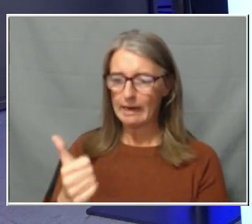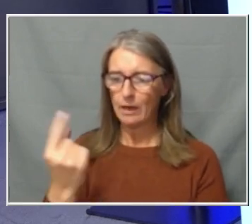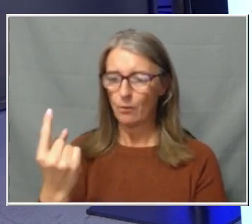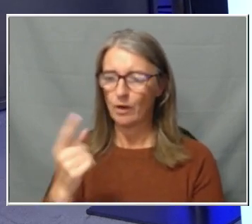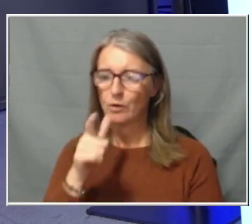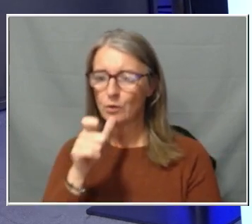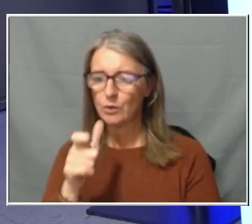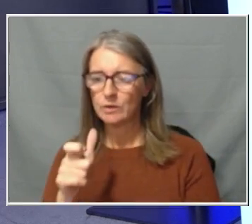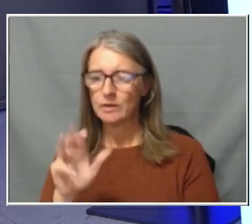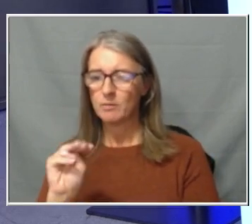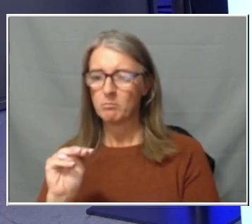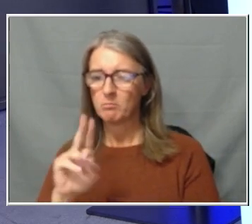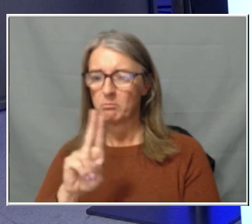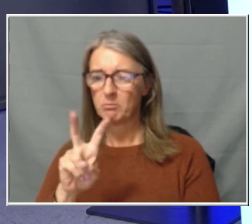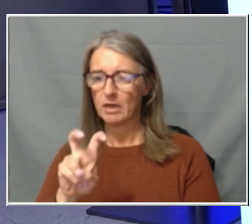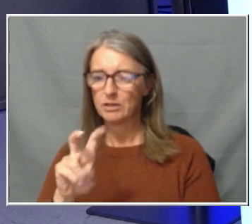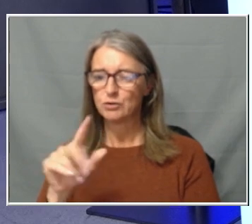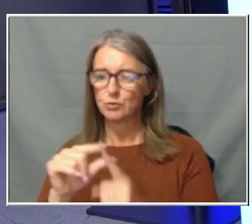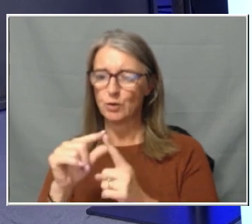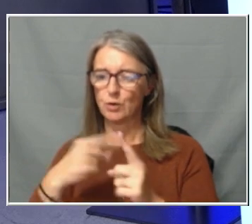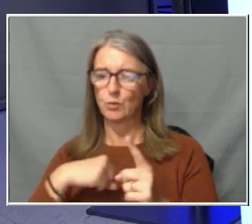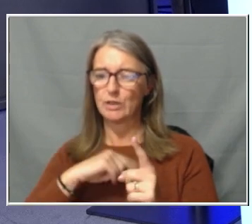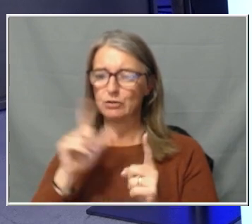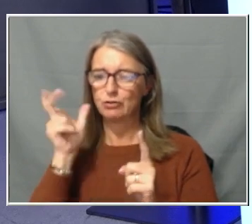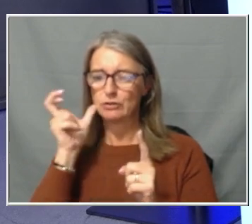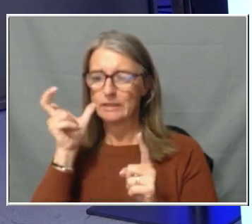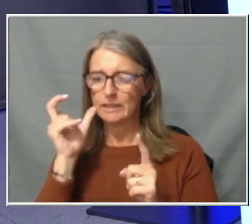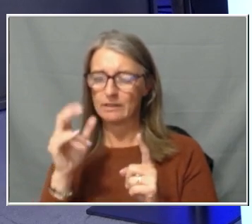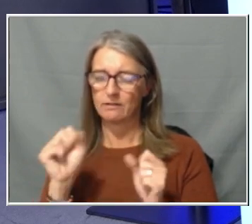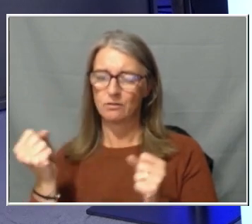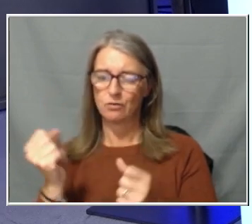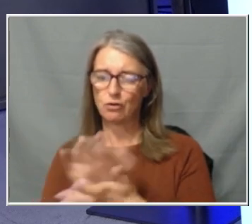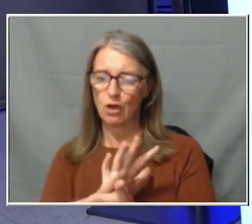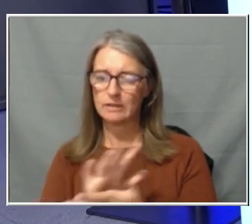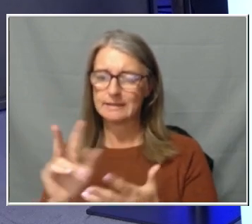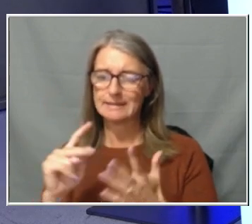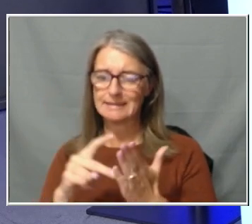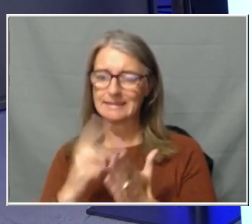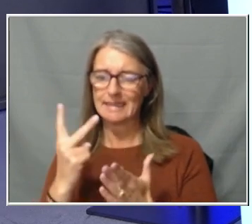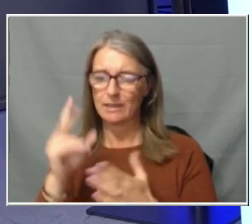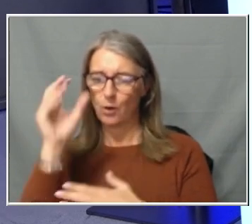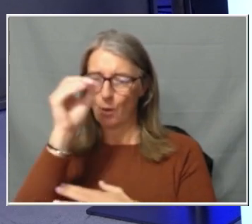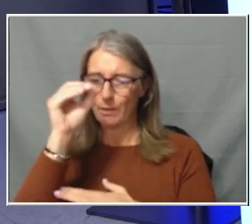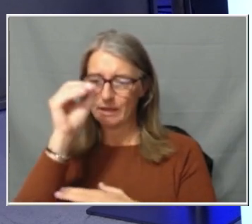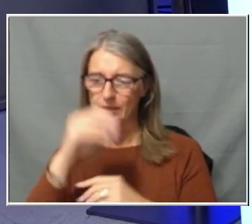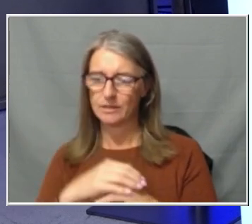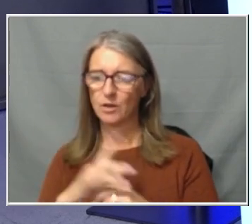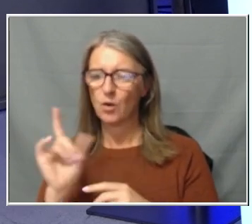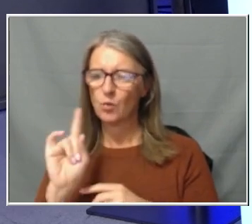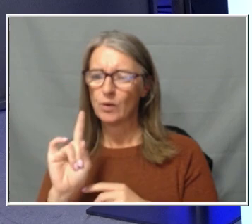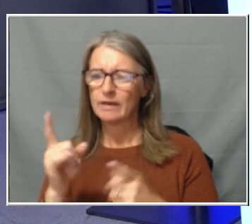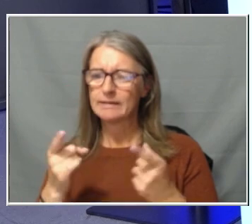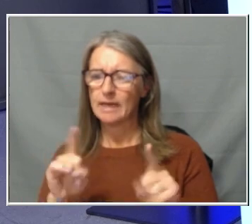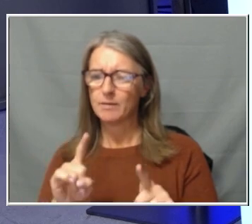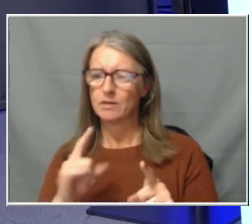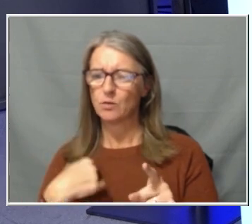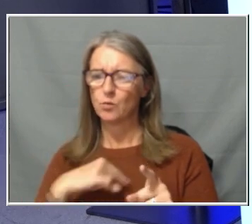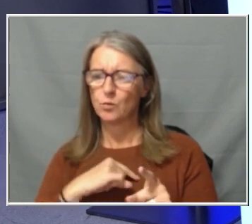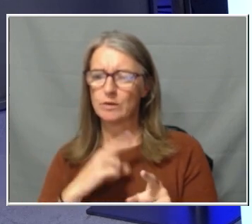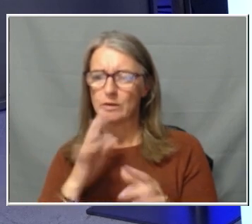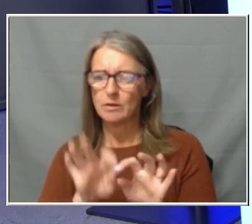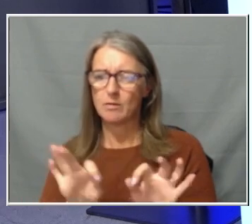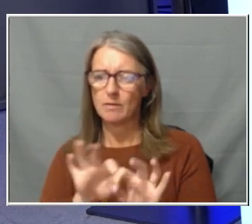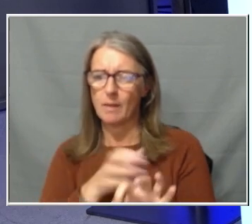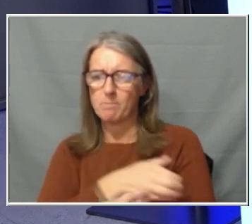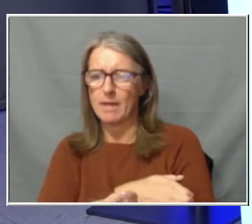any buzzwords we should be hearing that would cause somebody to need a second opinion? Where does that come in? Because that's really what we're all about, that power of a